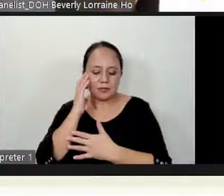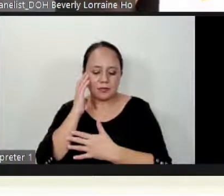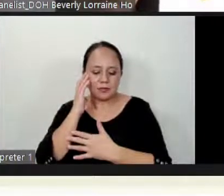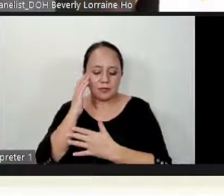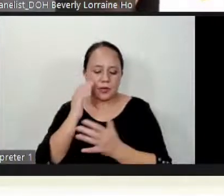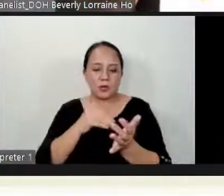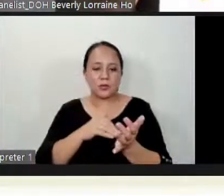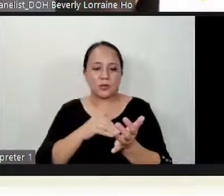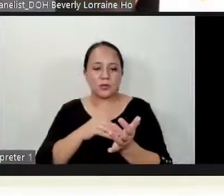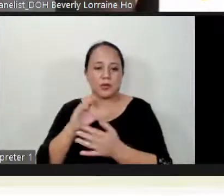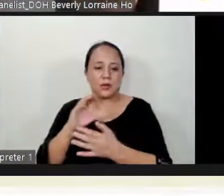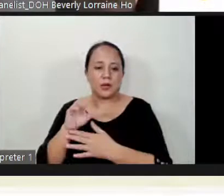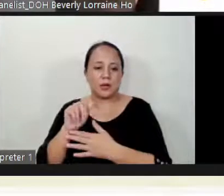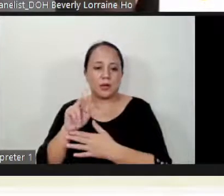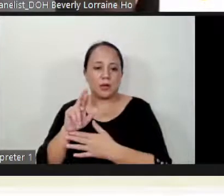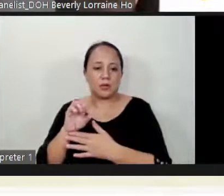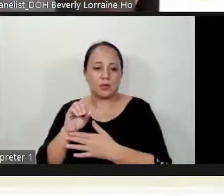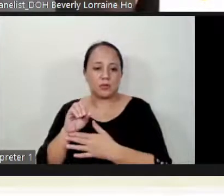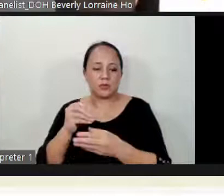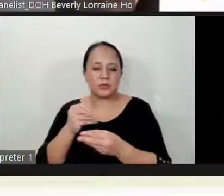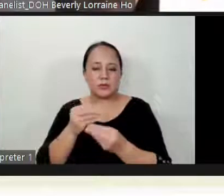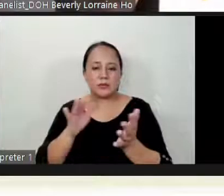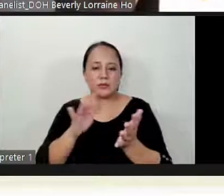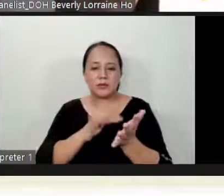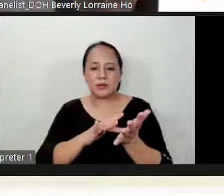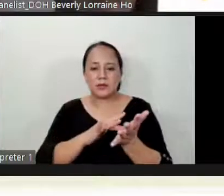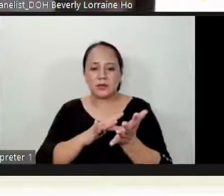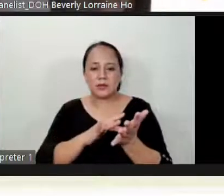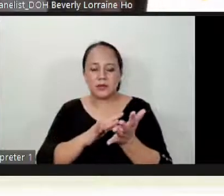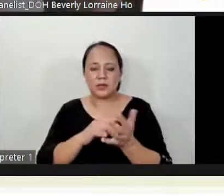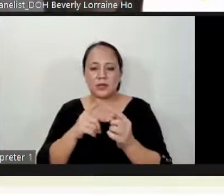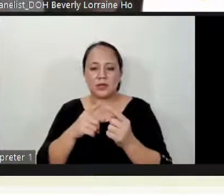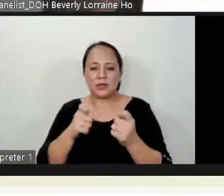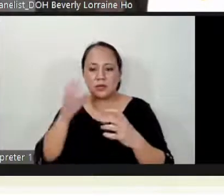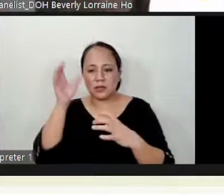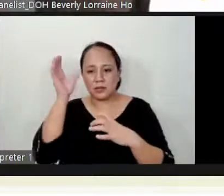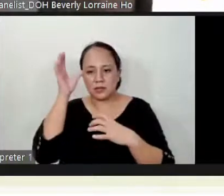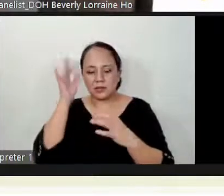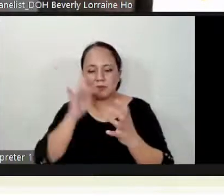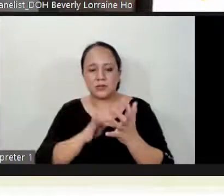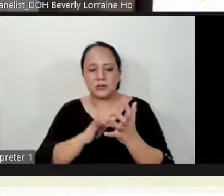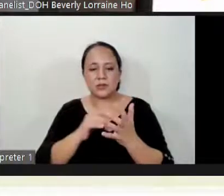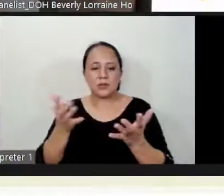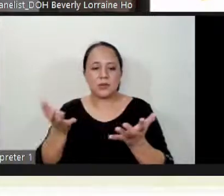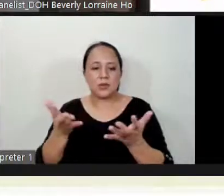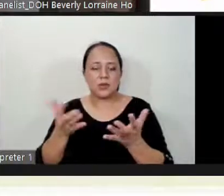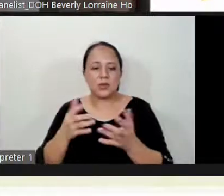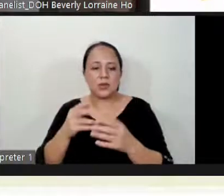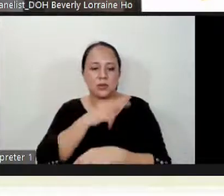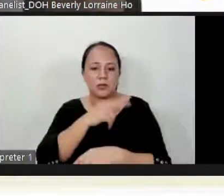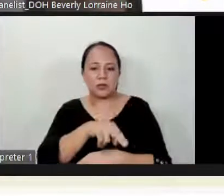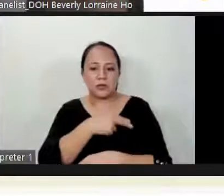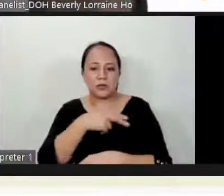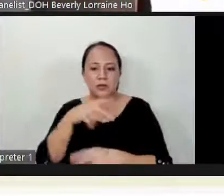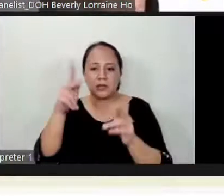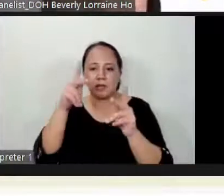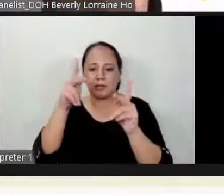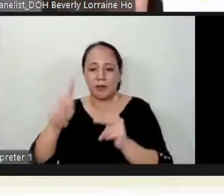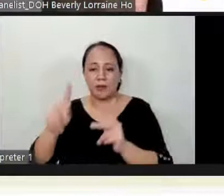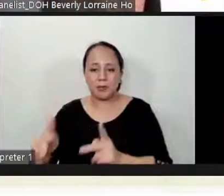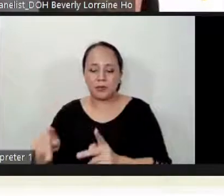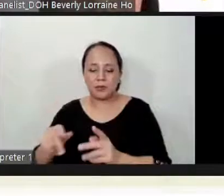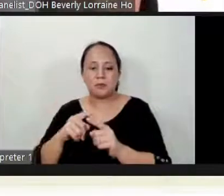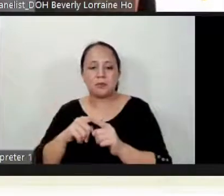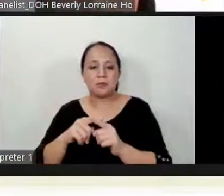Dr. Cairo is giving medicine, anti-cancer drug in Hospital ng Palawan.